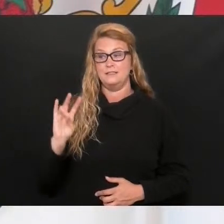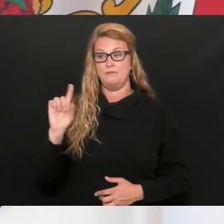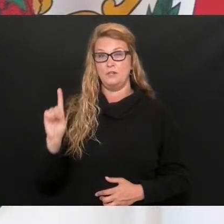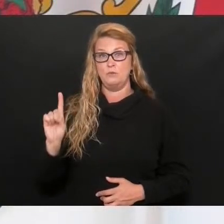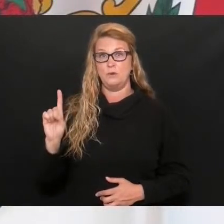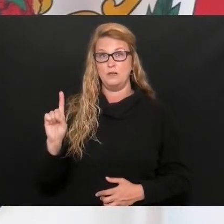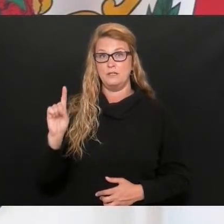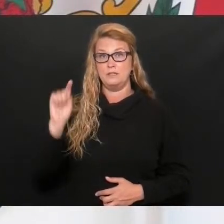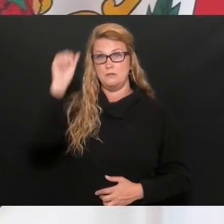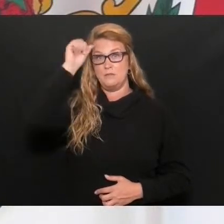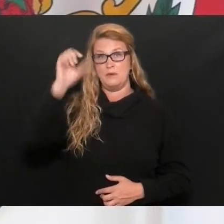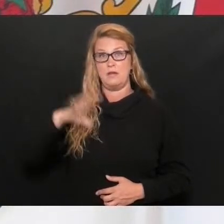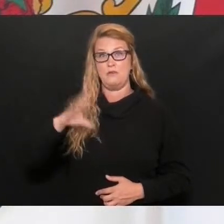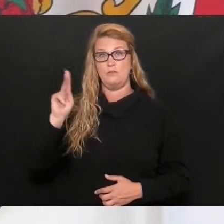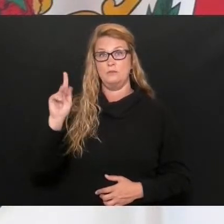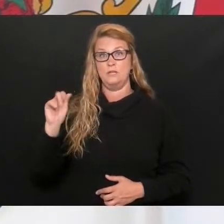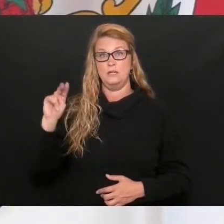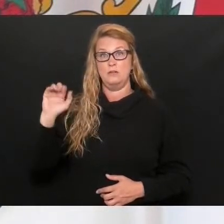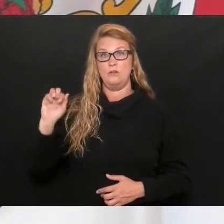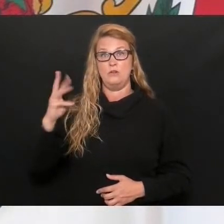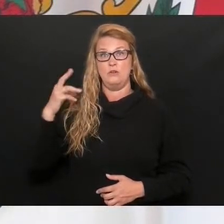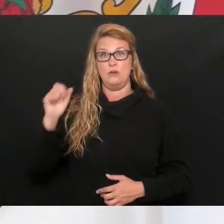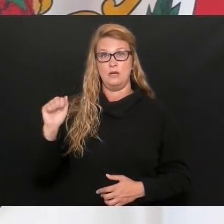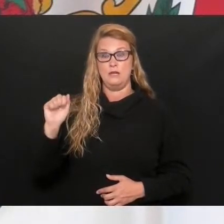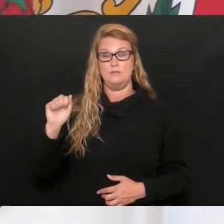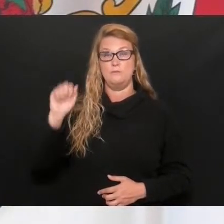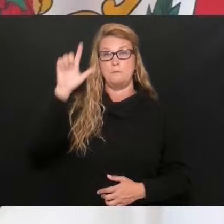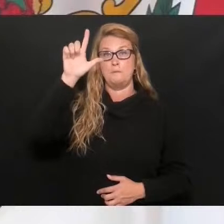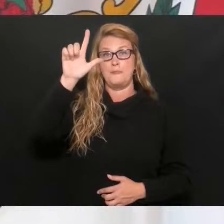71-year-old male from Kanawha County. Our